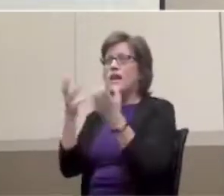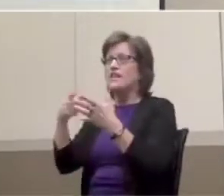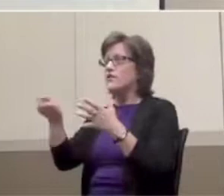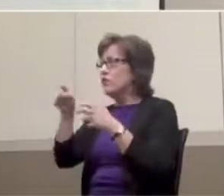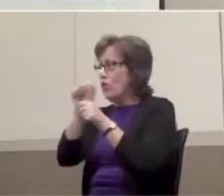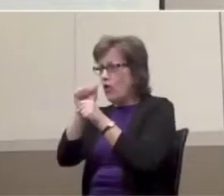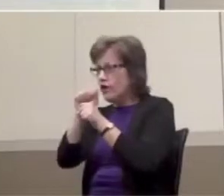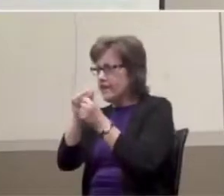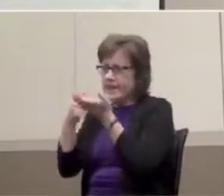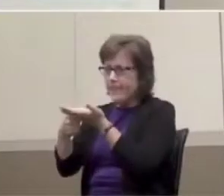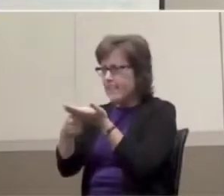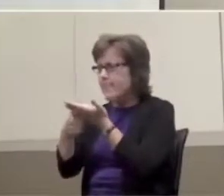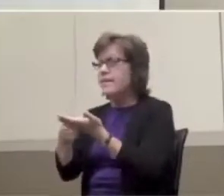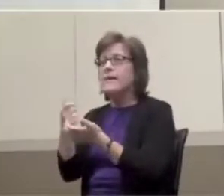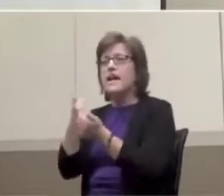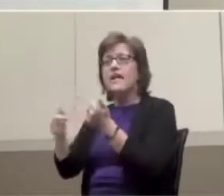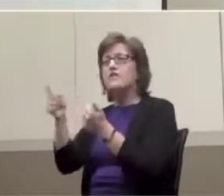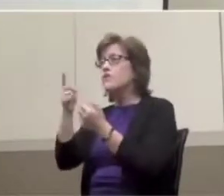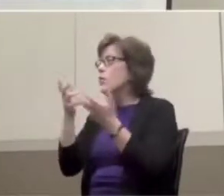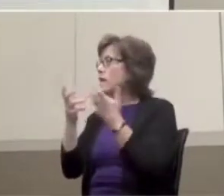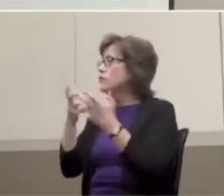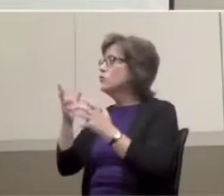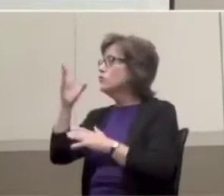anybody like to tackle cognitive?